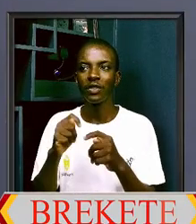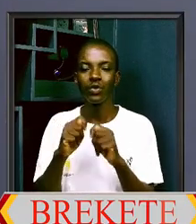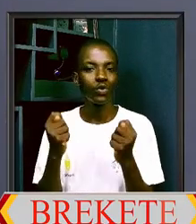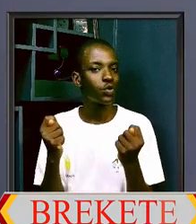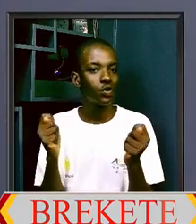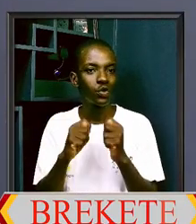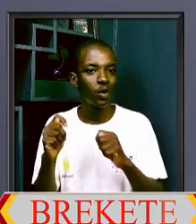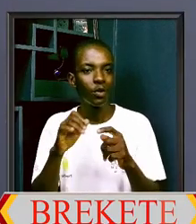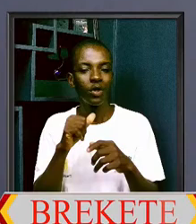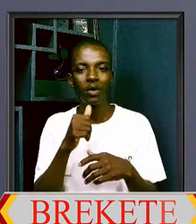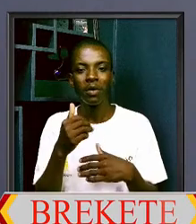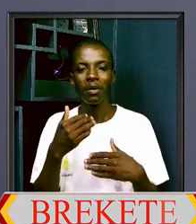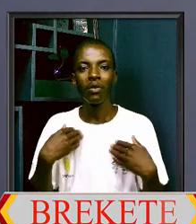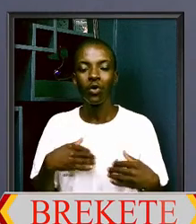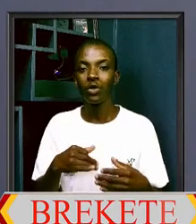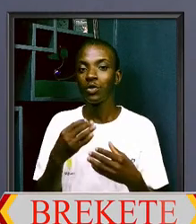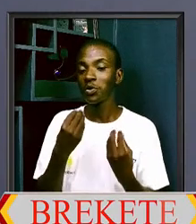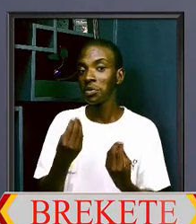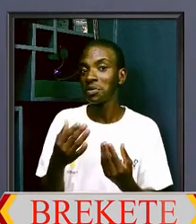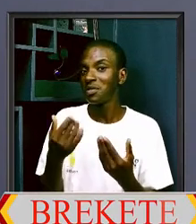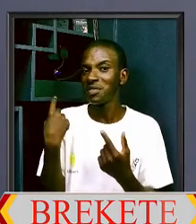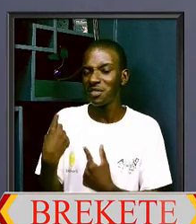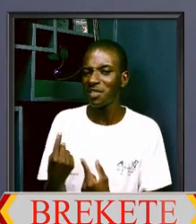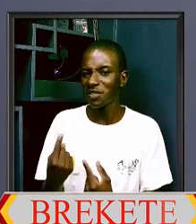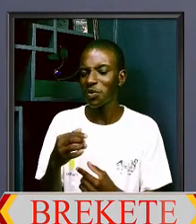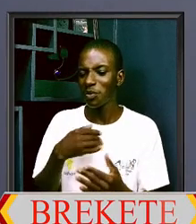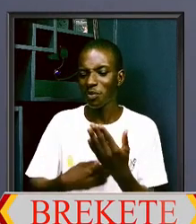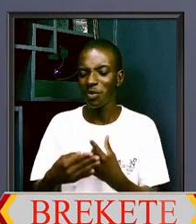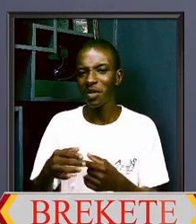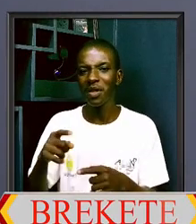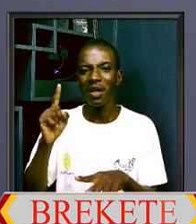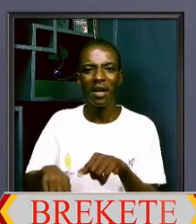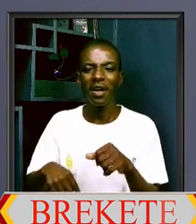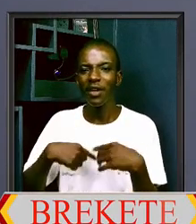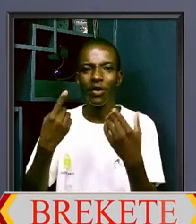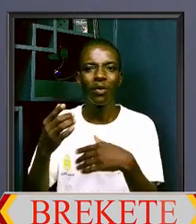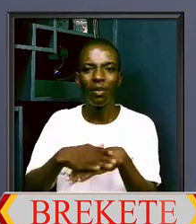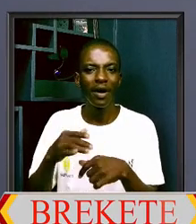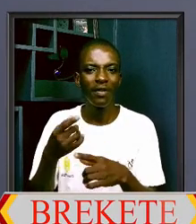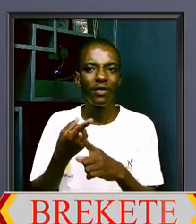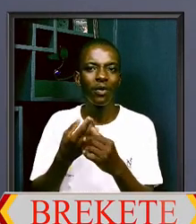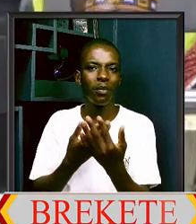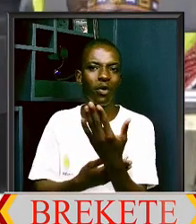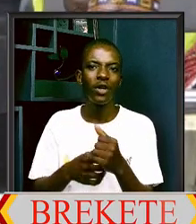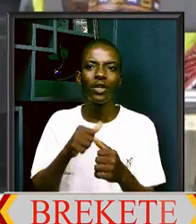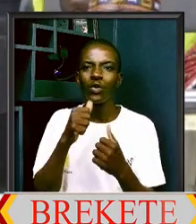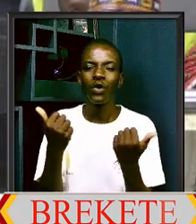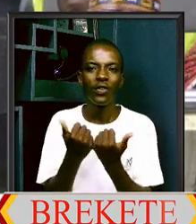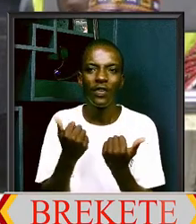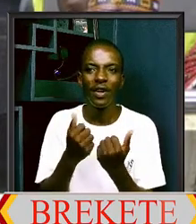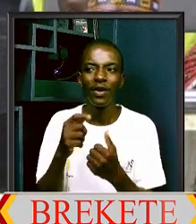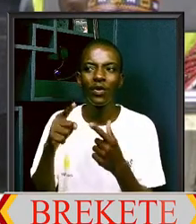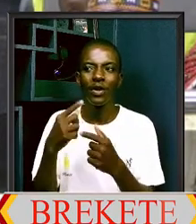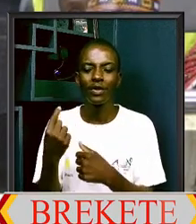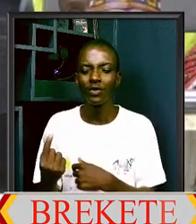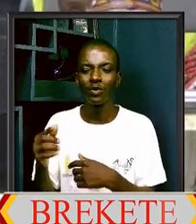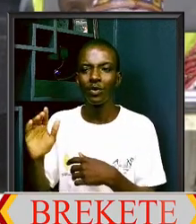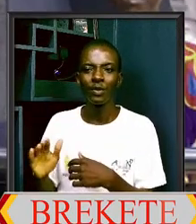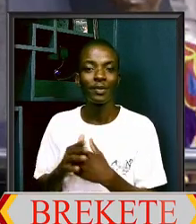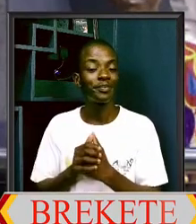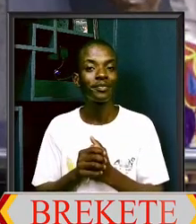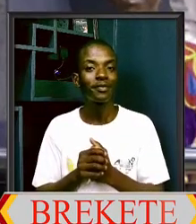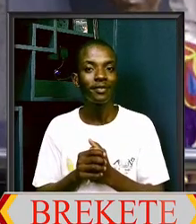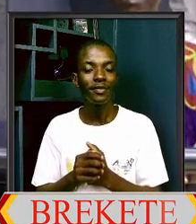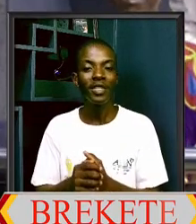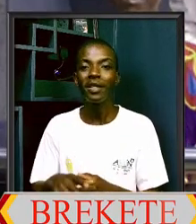s me and right from childhood now so I don't come up from morning till evening I don't fight when I be small P